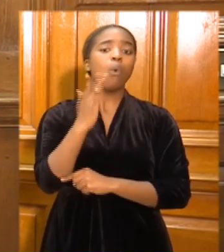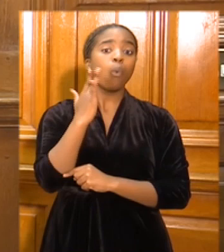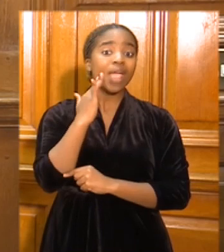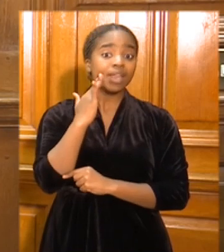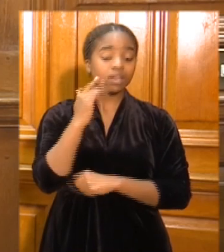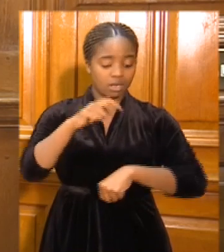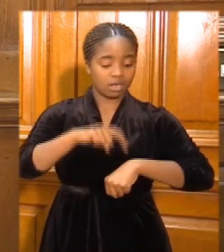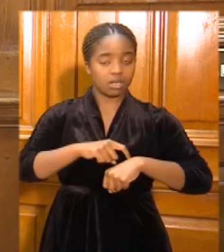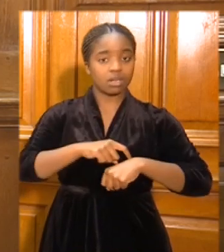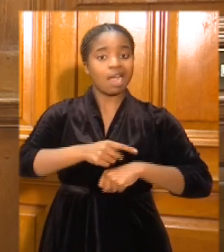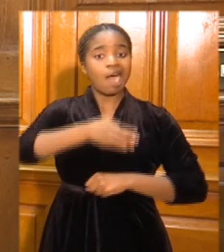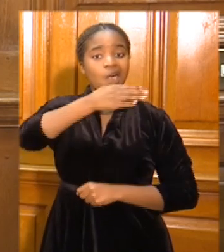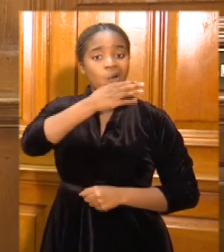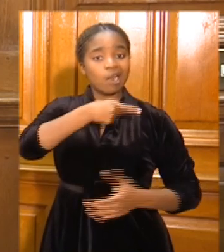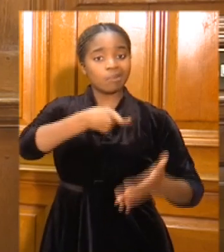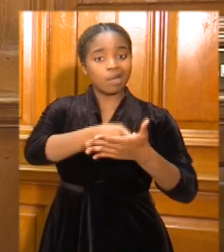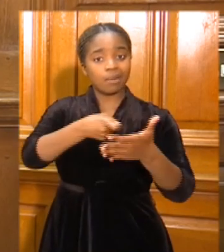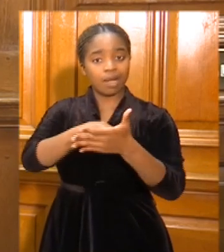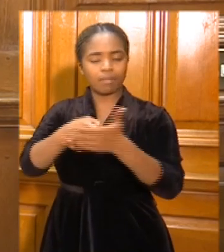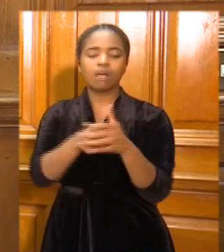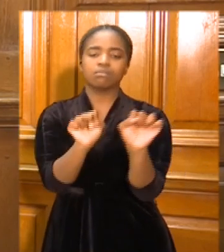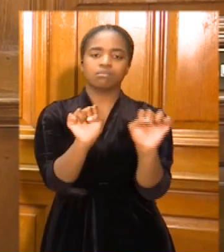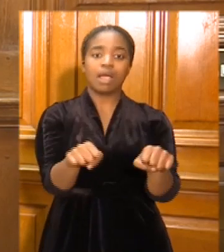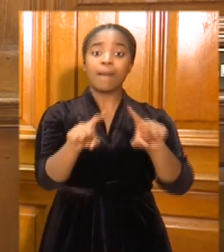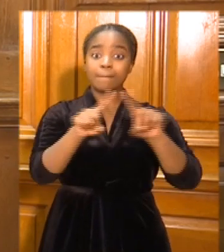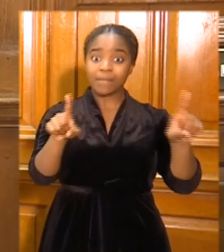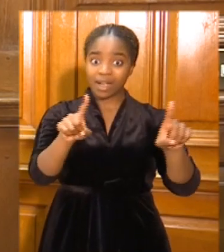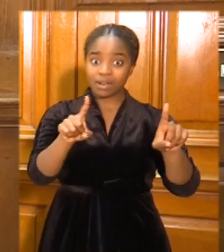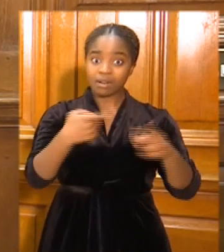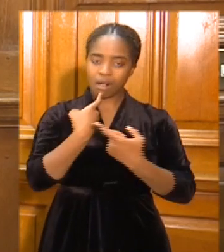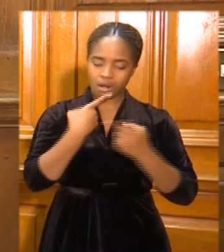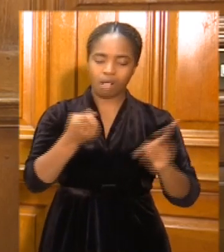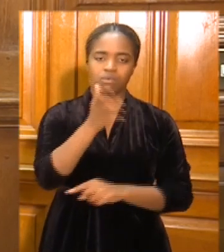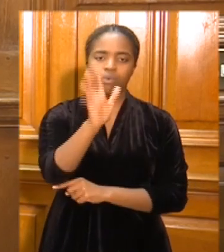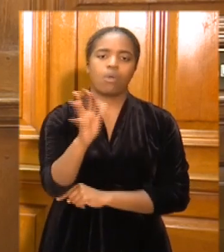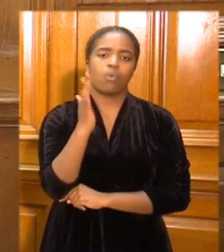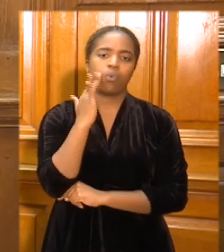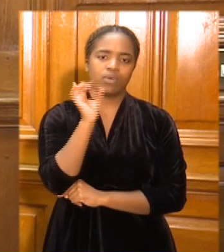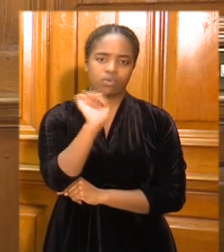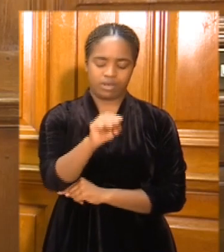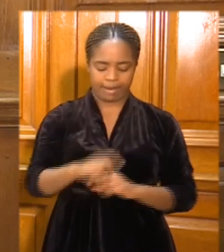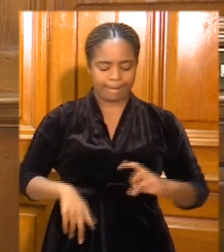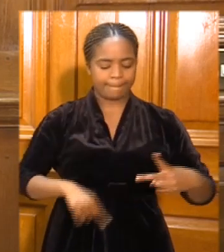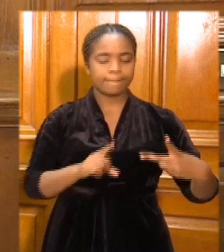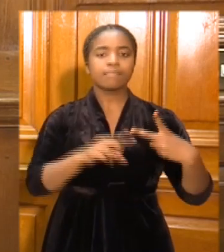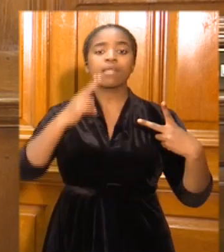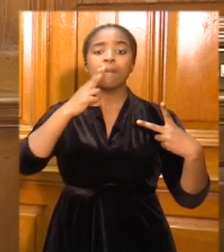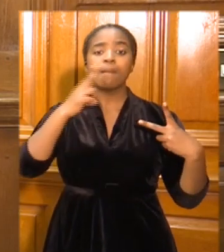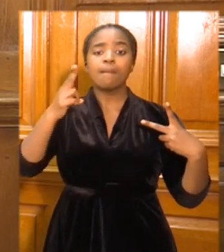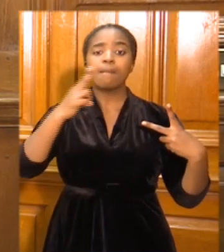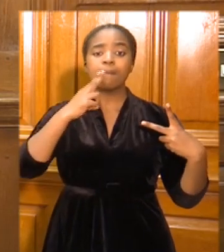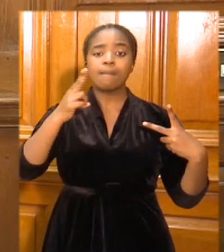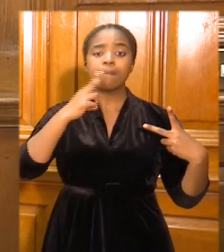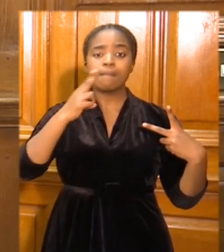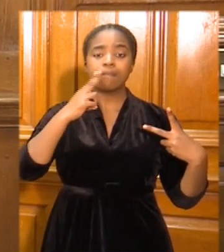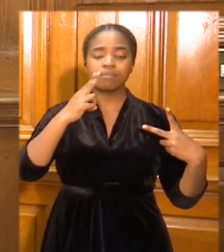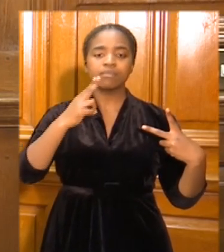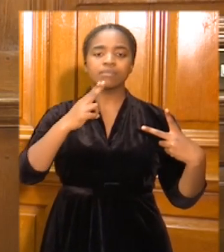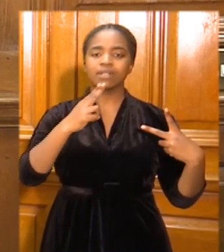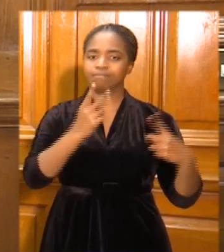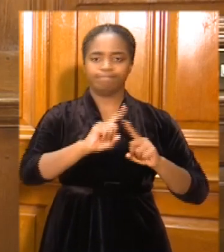we have concluded discussions with the sector on the various conditions. The sale of tobacco products will